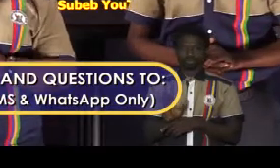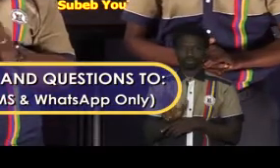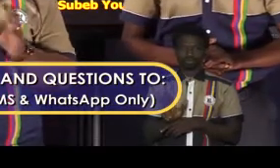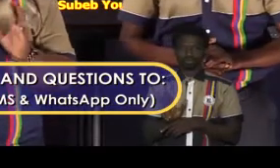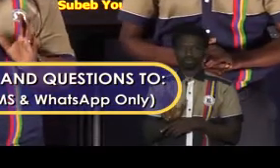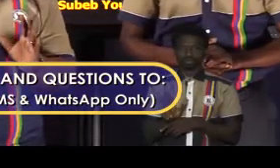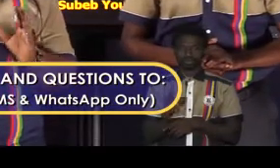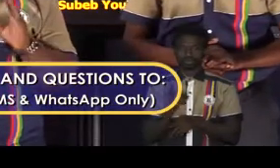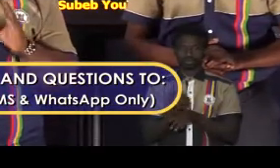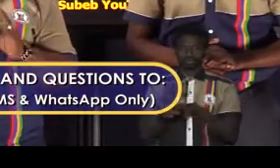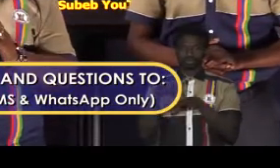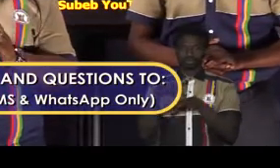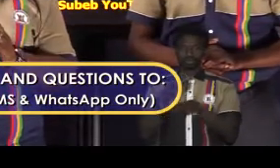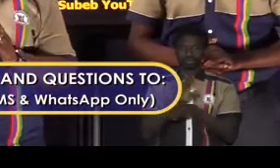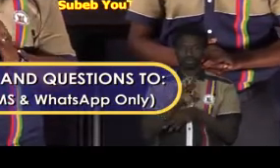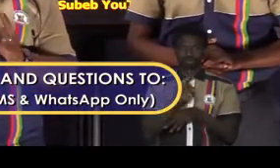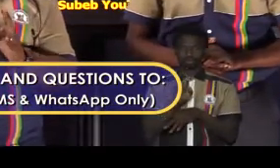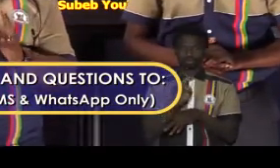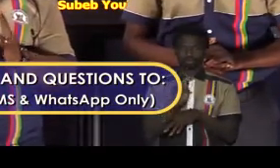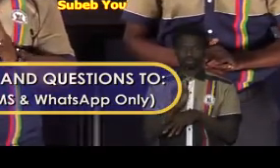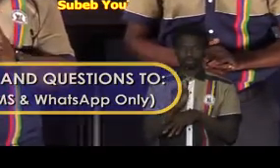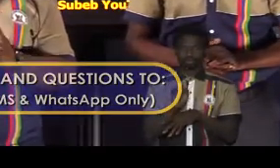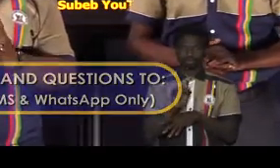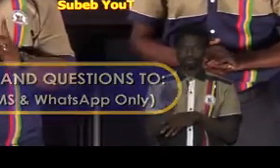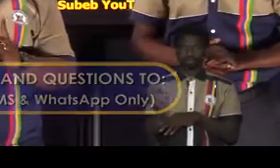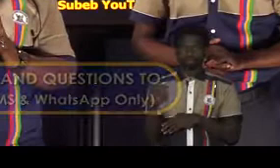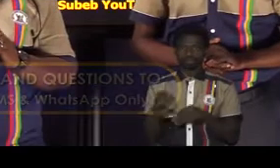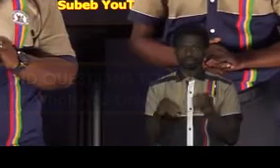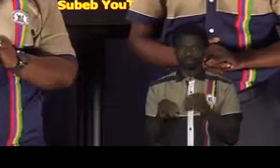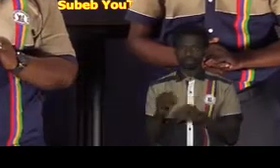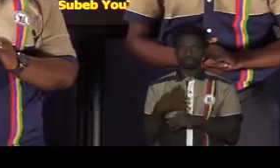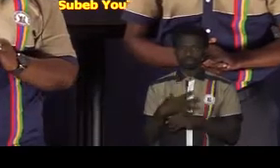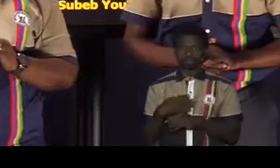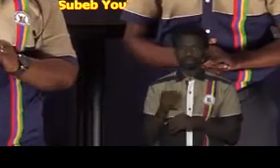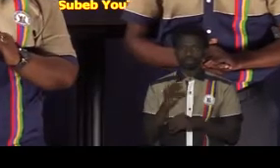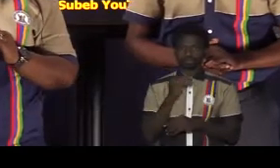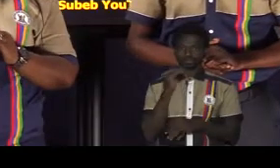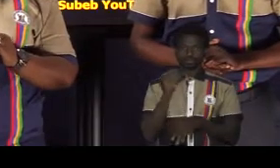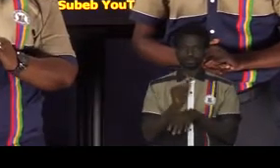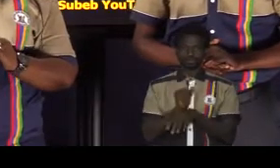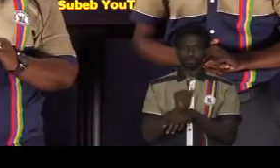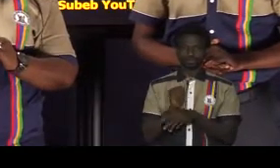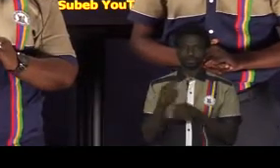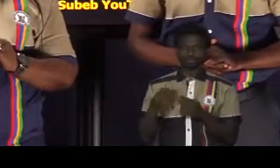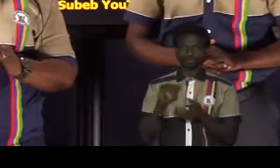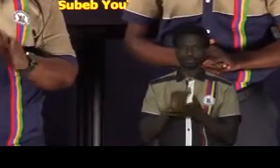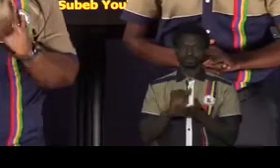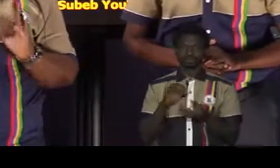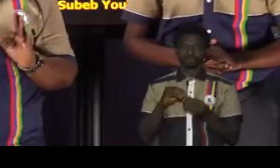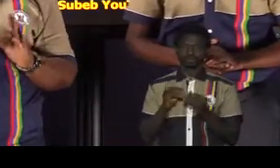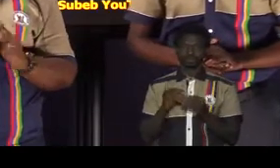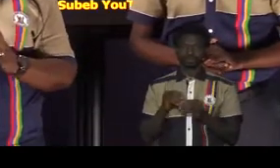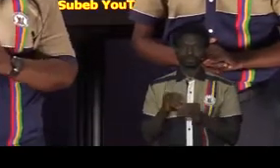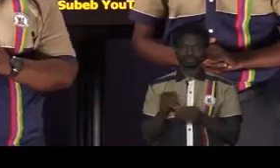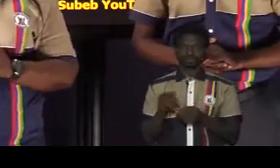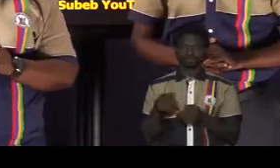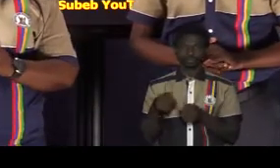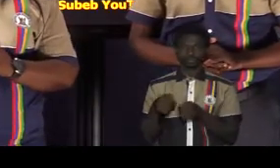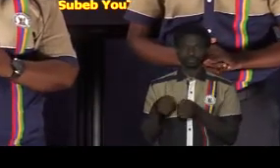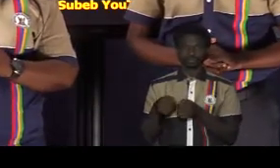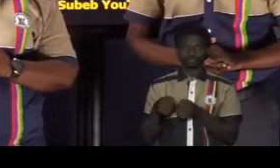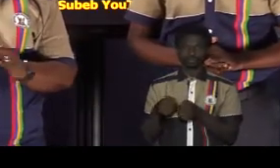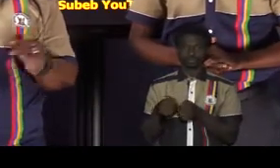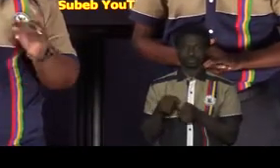5663. Just send your questions, your comments, and your assignments to that number. SMS and